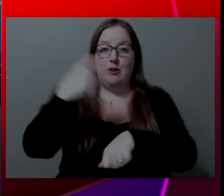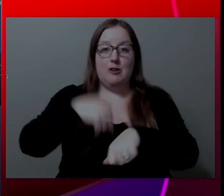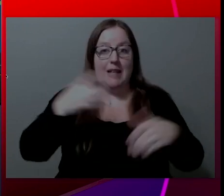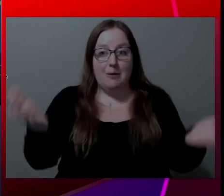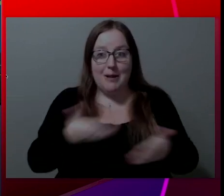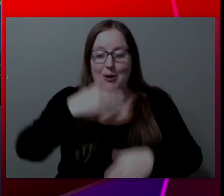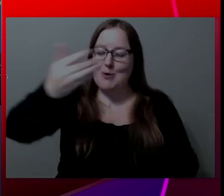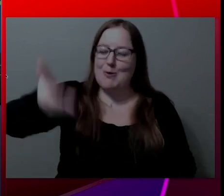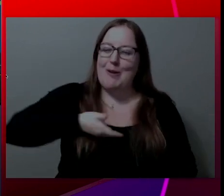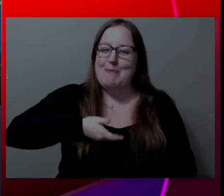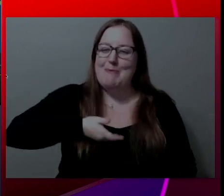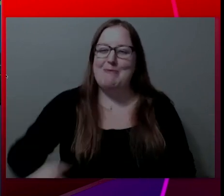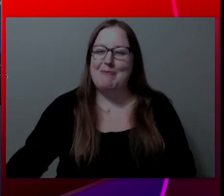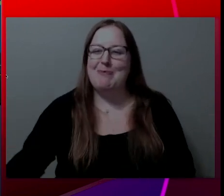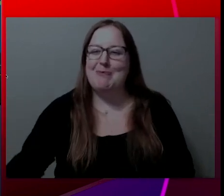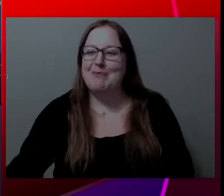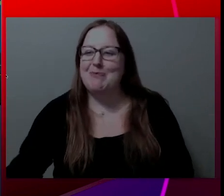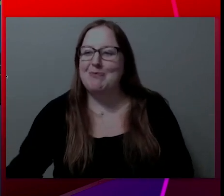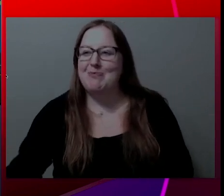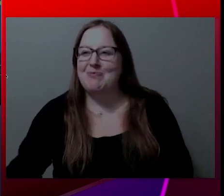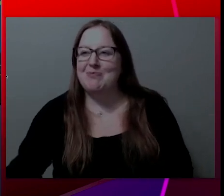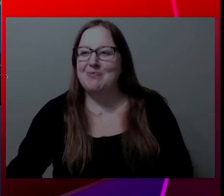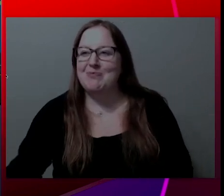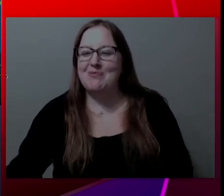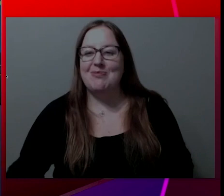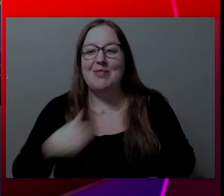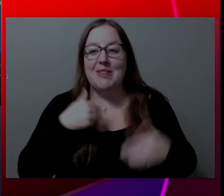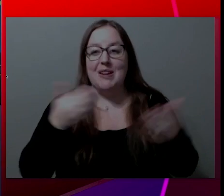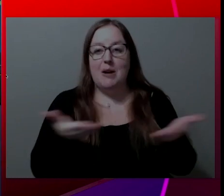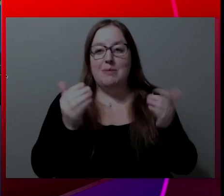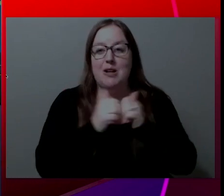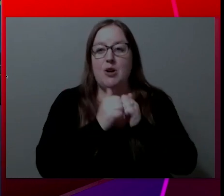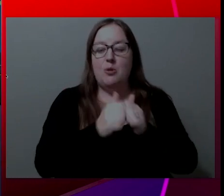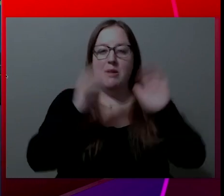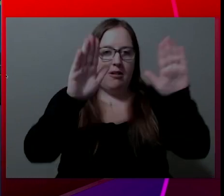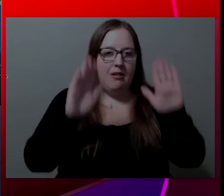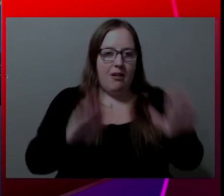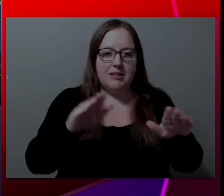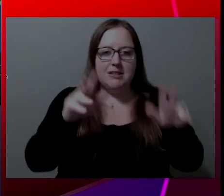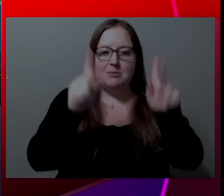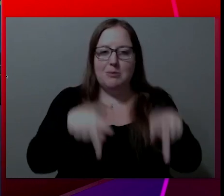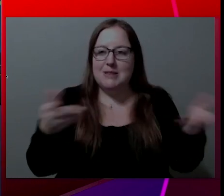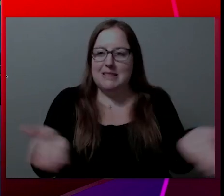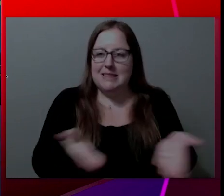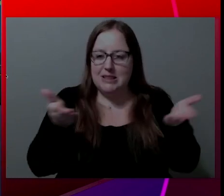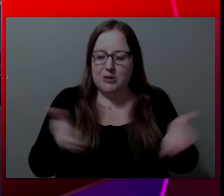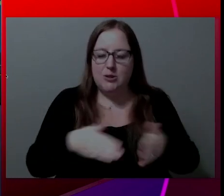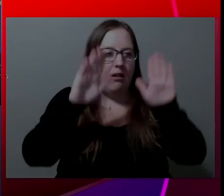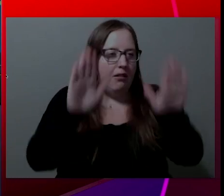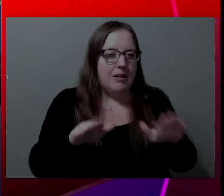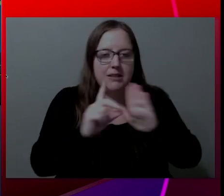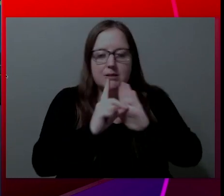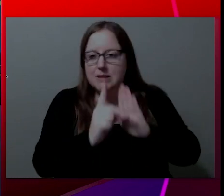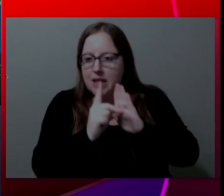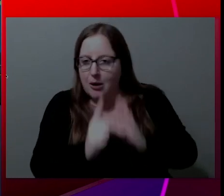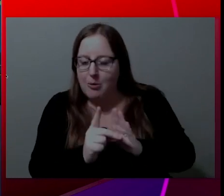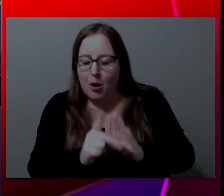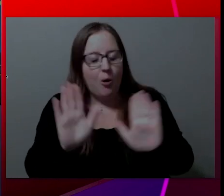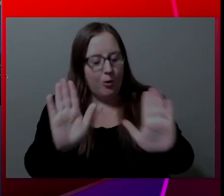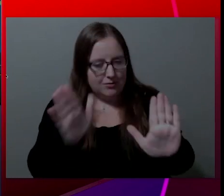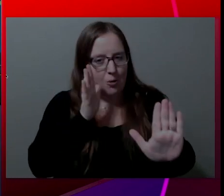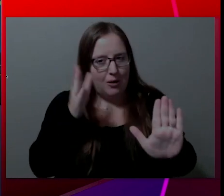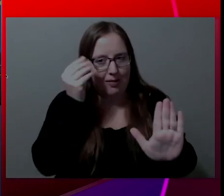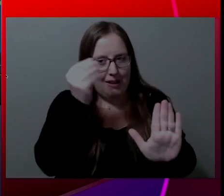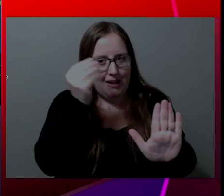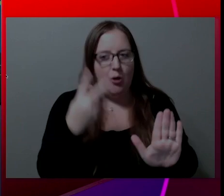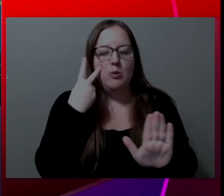welcome. So I'm here joined by an awesome guest. He's got an awesome demo, spoiler, and we're going to see